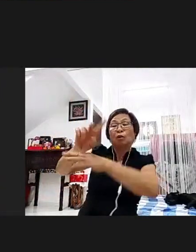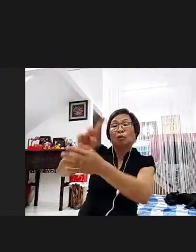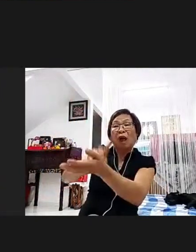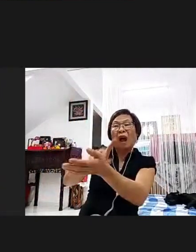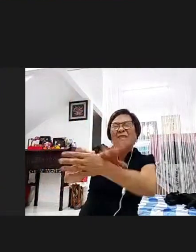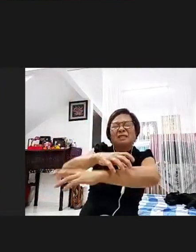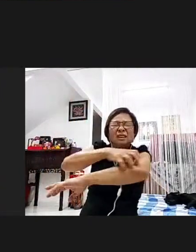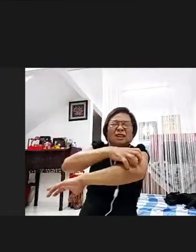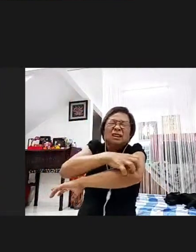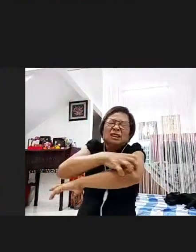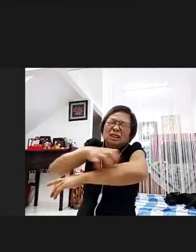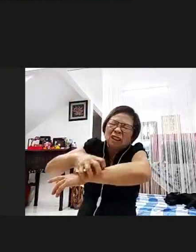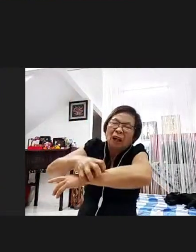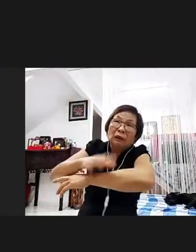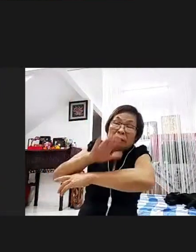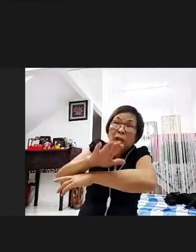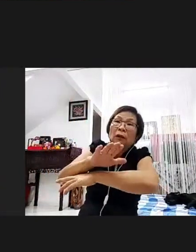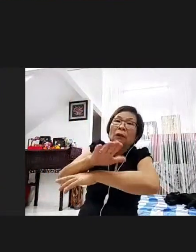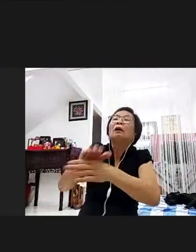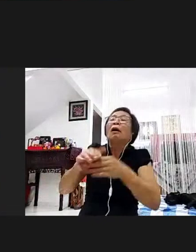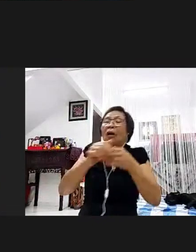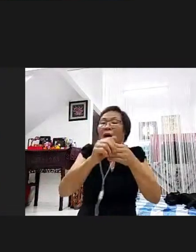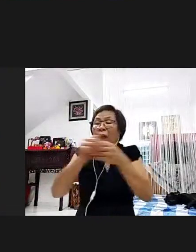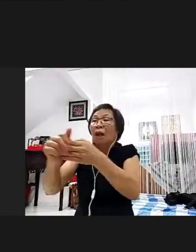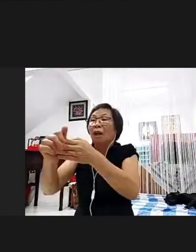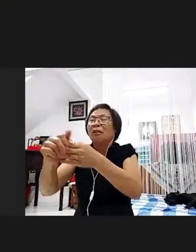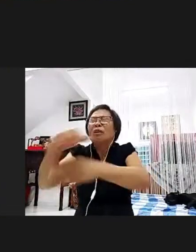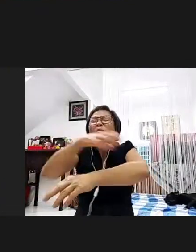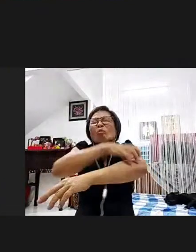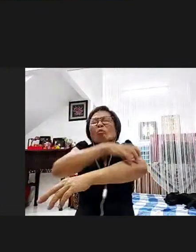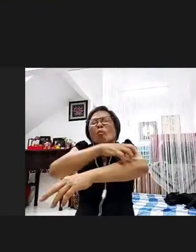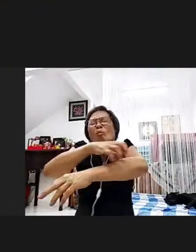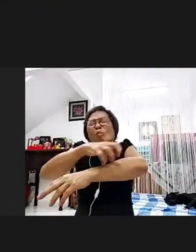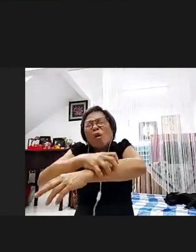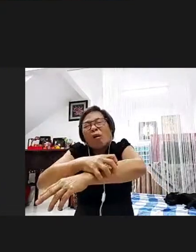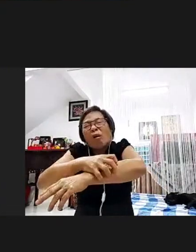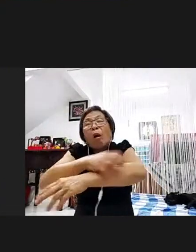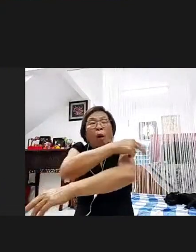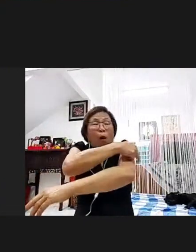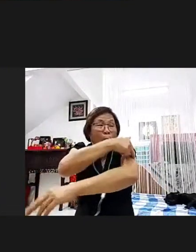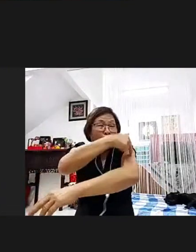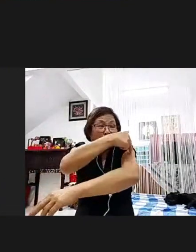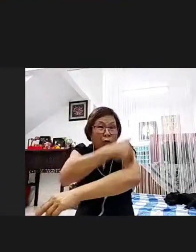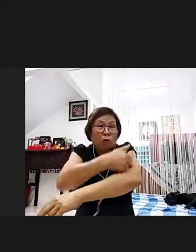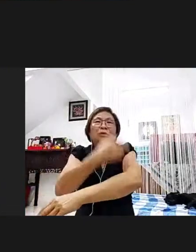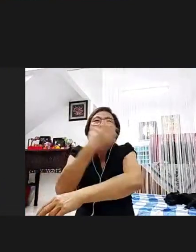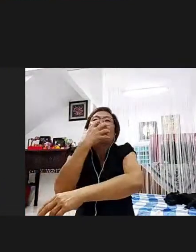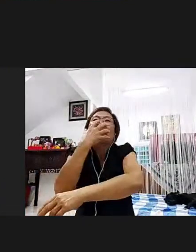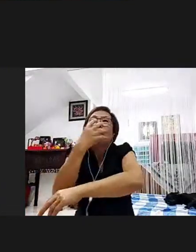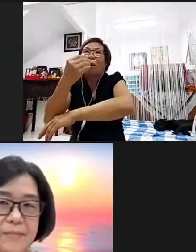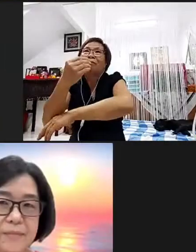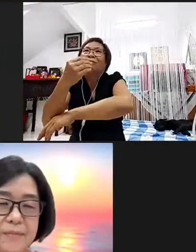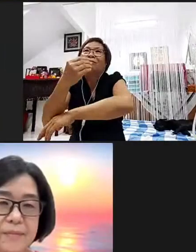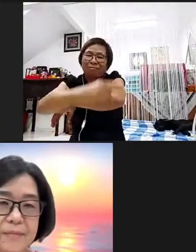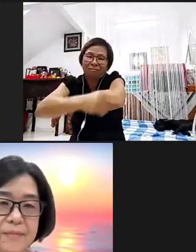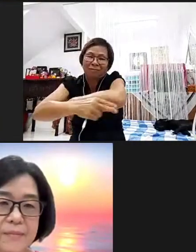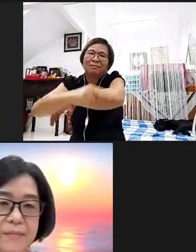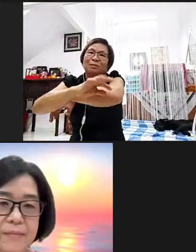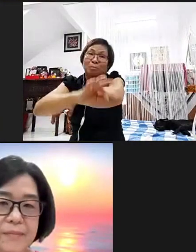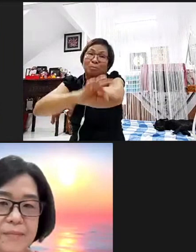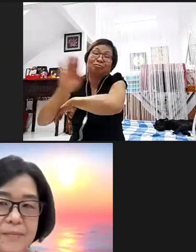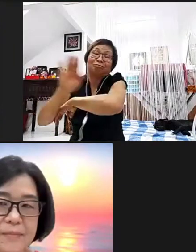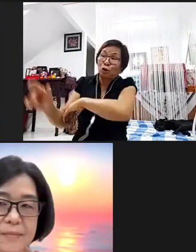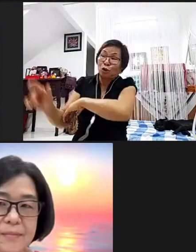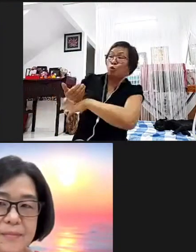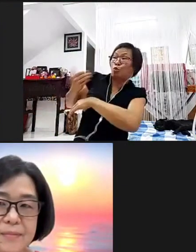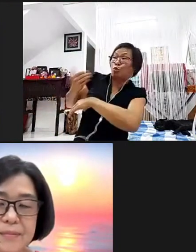rheumatologist, heading the rheumatology unit in Hospital Tuanku Jaafar, Seremban. She was the former